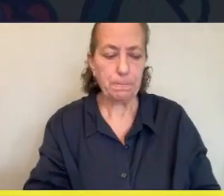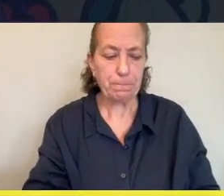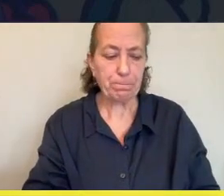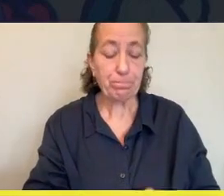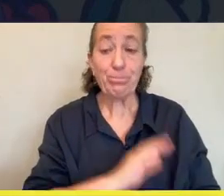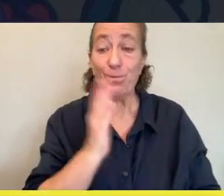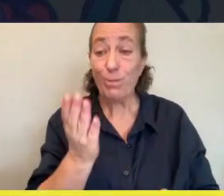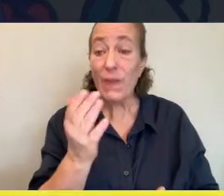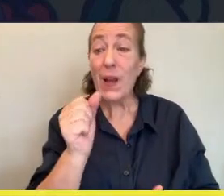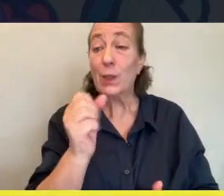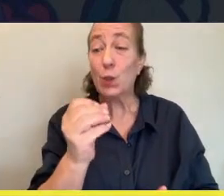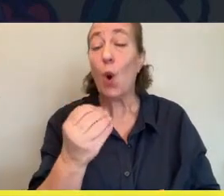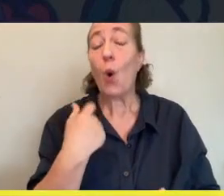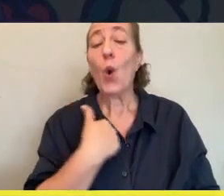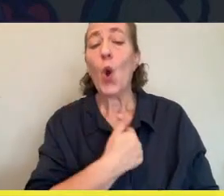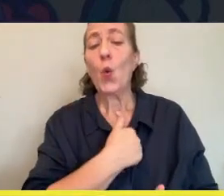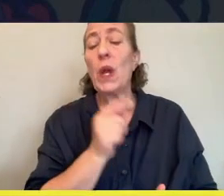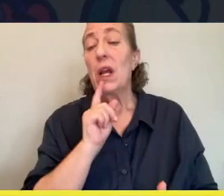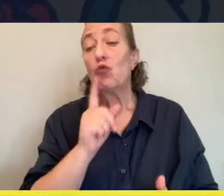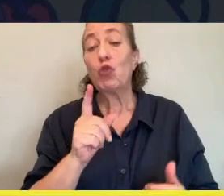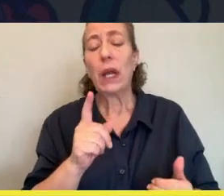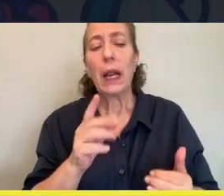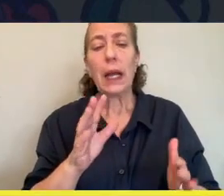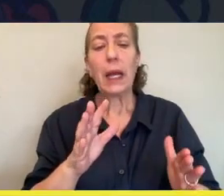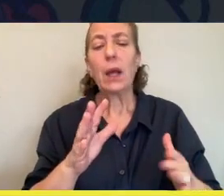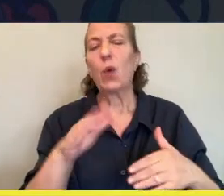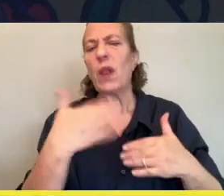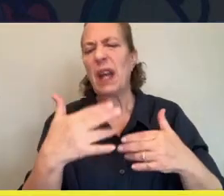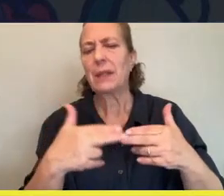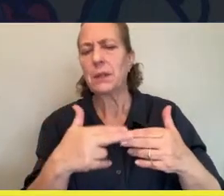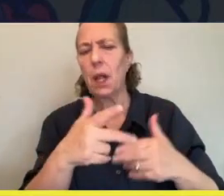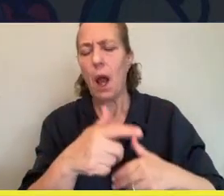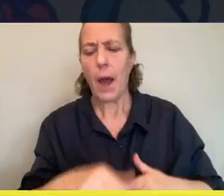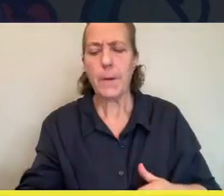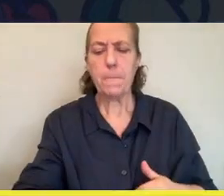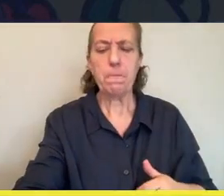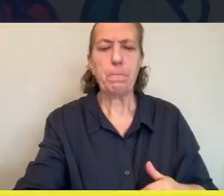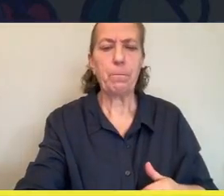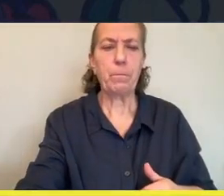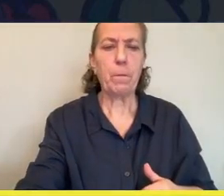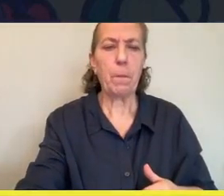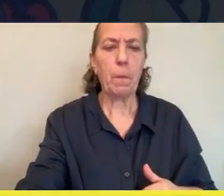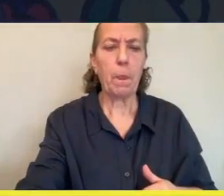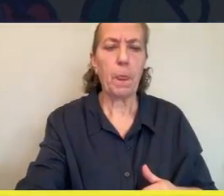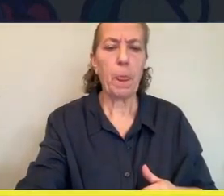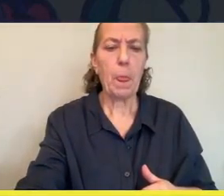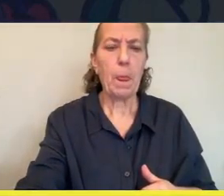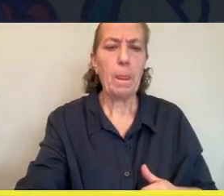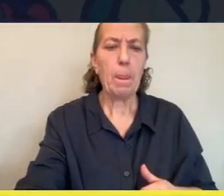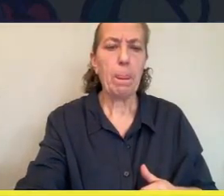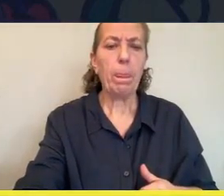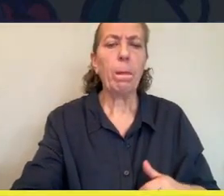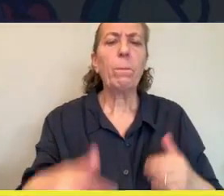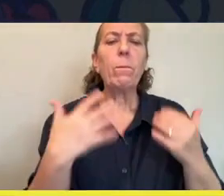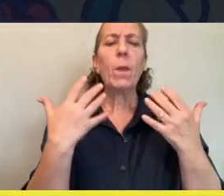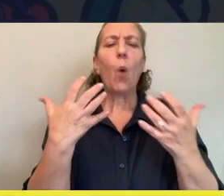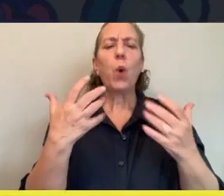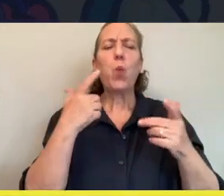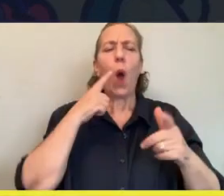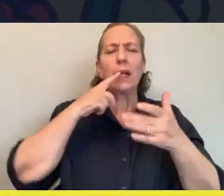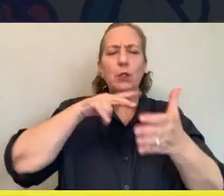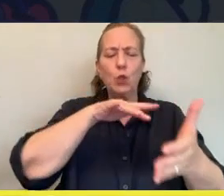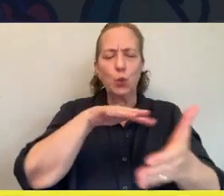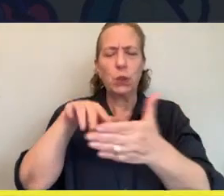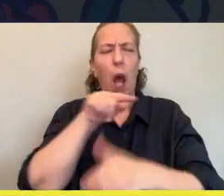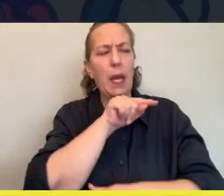So we really set out, next slide, to study this population as a distinct group. And to do that,